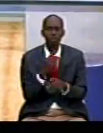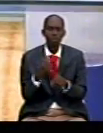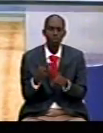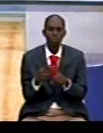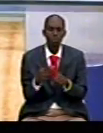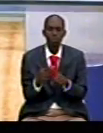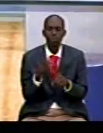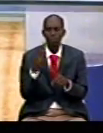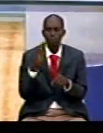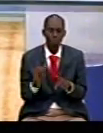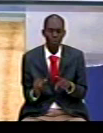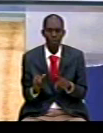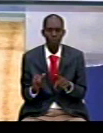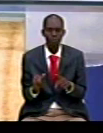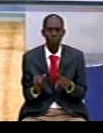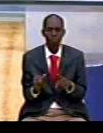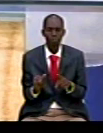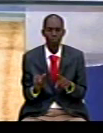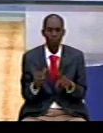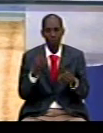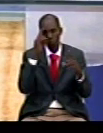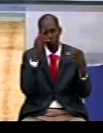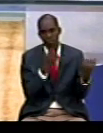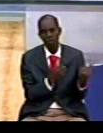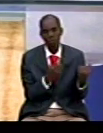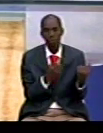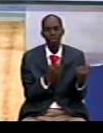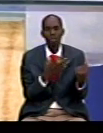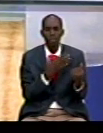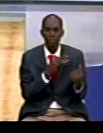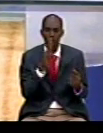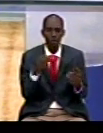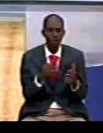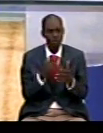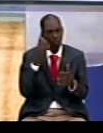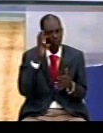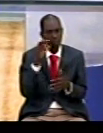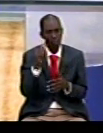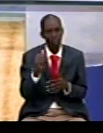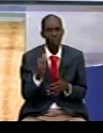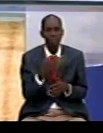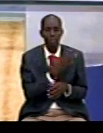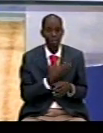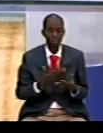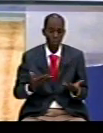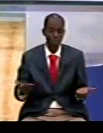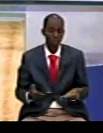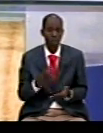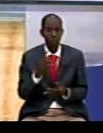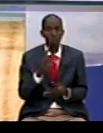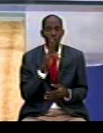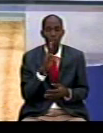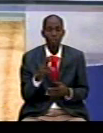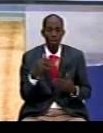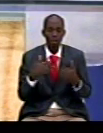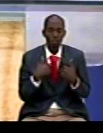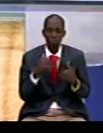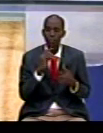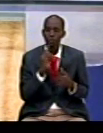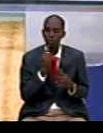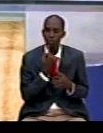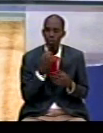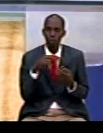by faith, applying it to yourself, and here you are. You have a serious